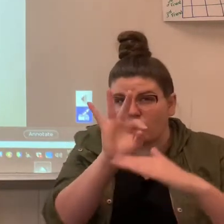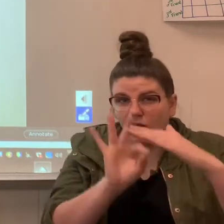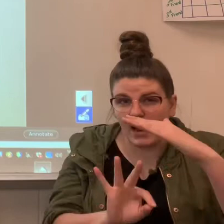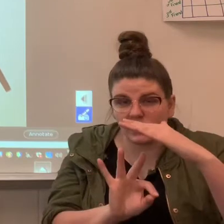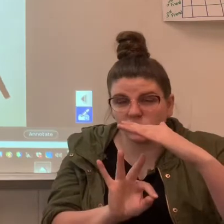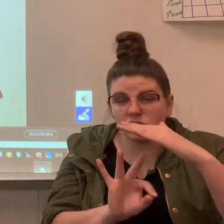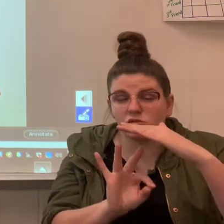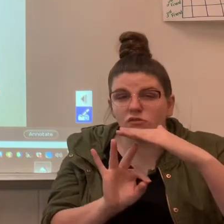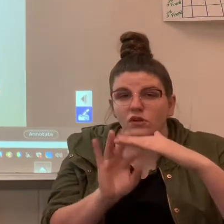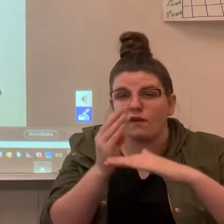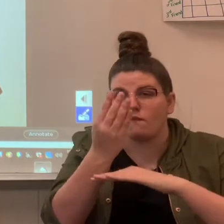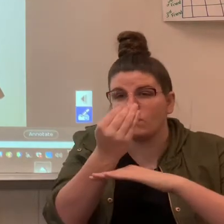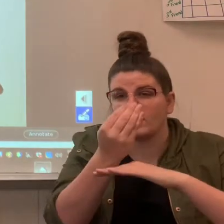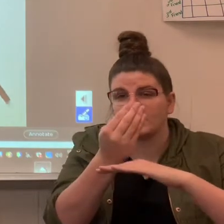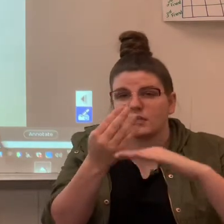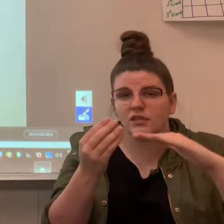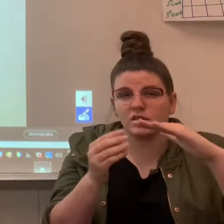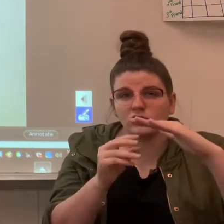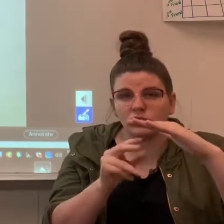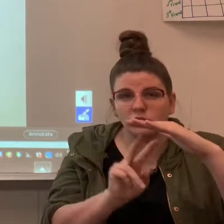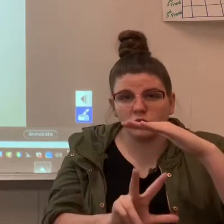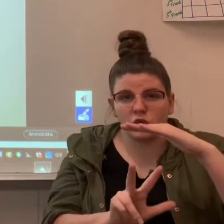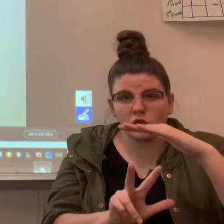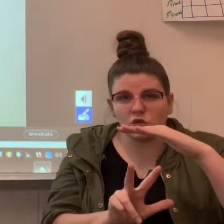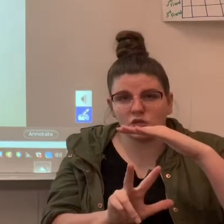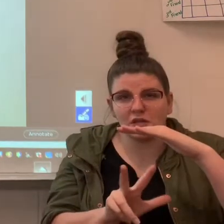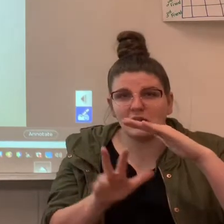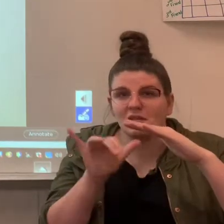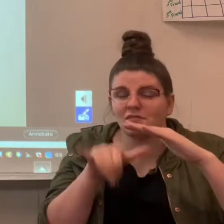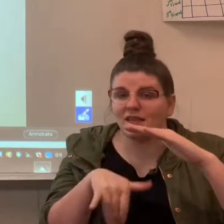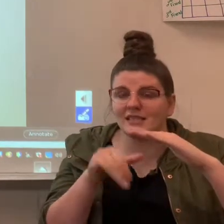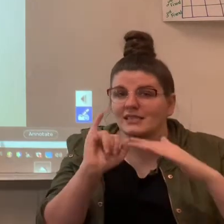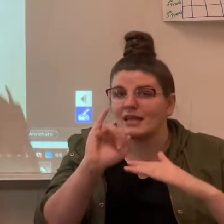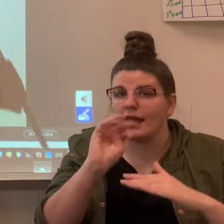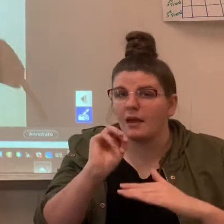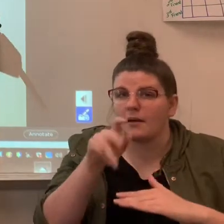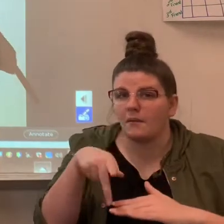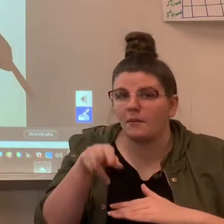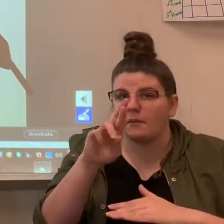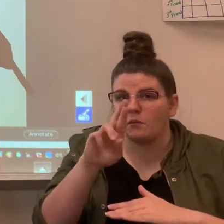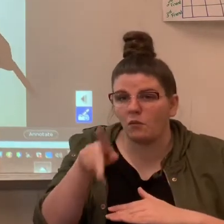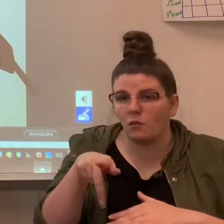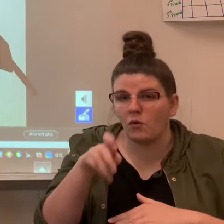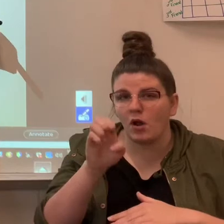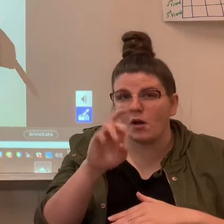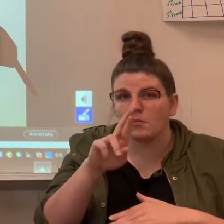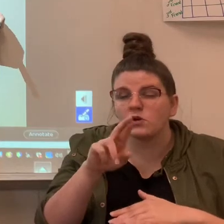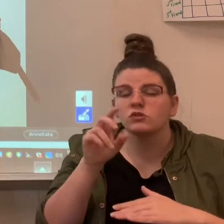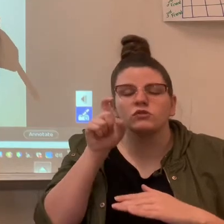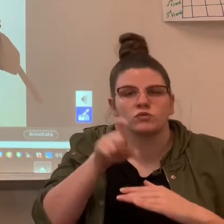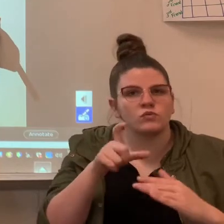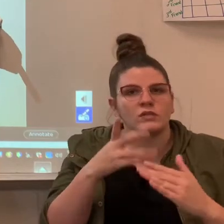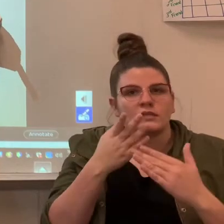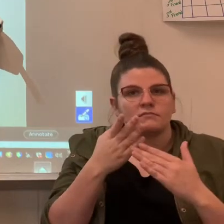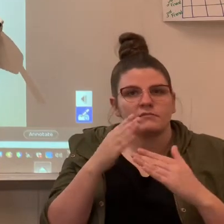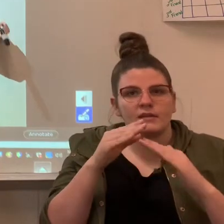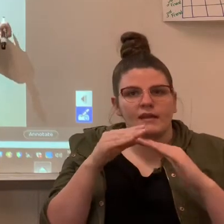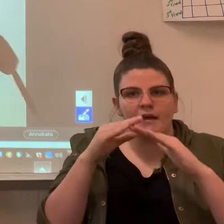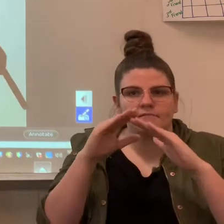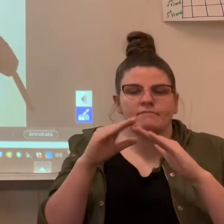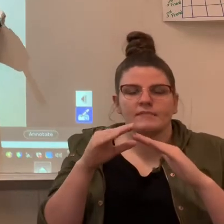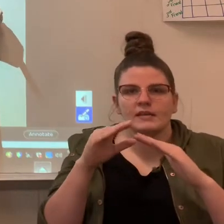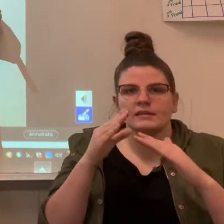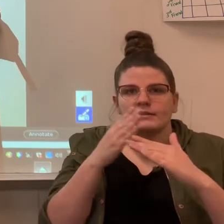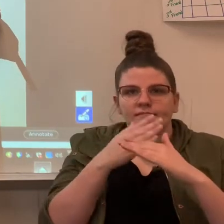14 divided by 3, which is an improper fraction, so we house divide. 3 to